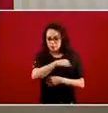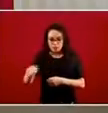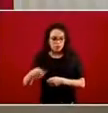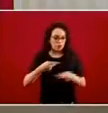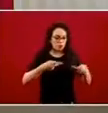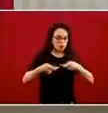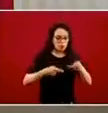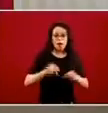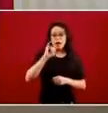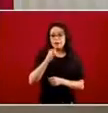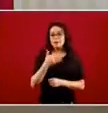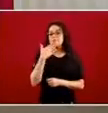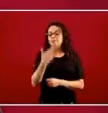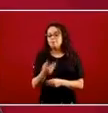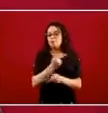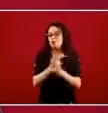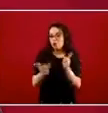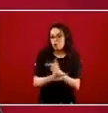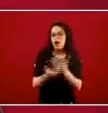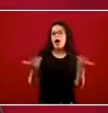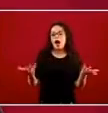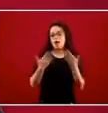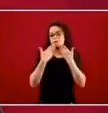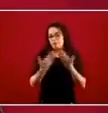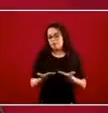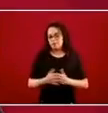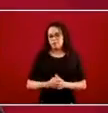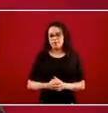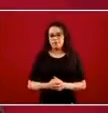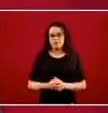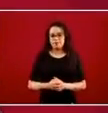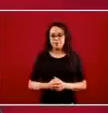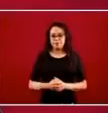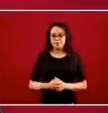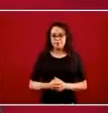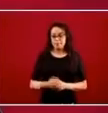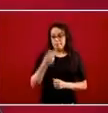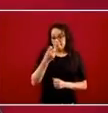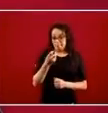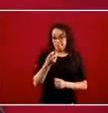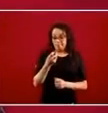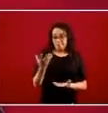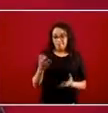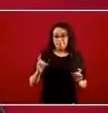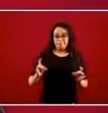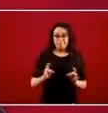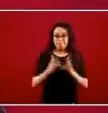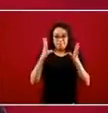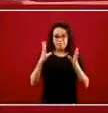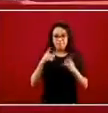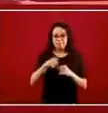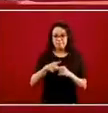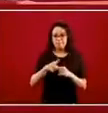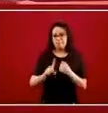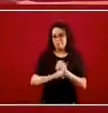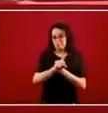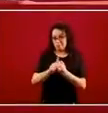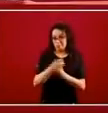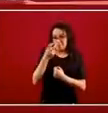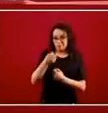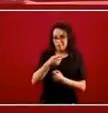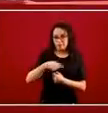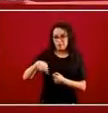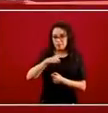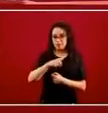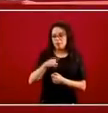products. So because we know that these kind of phenomena occurs when in troublesome